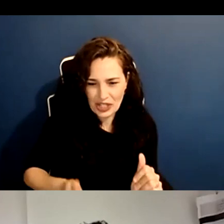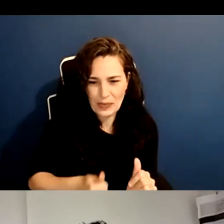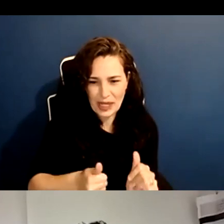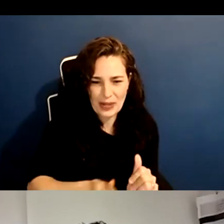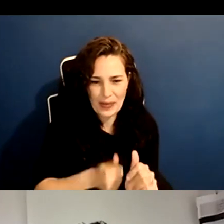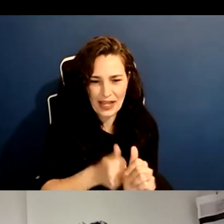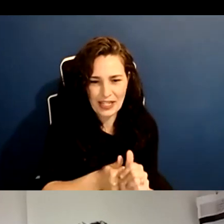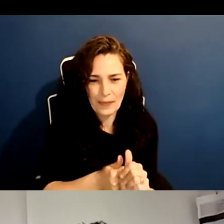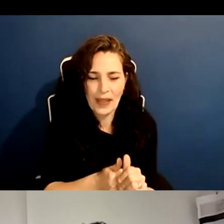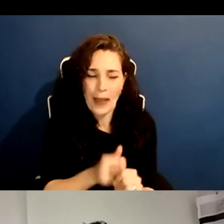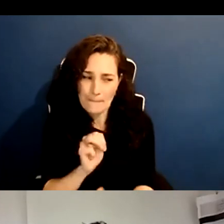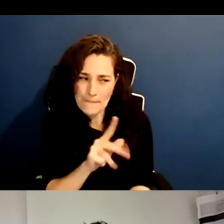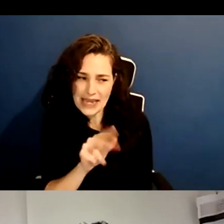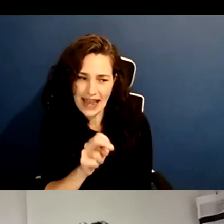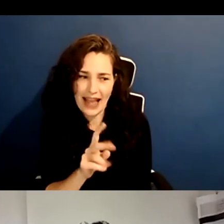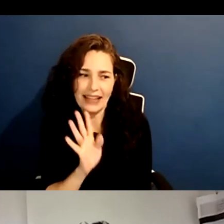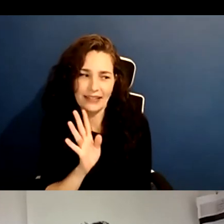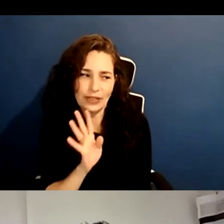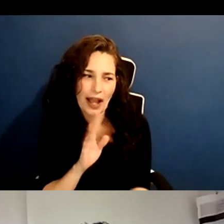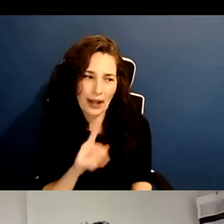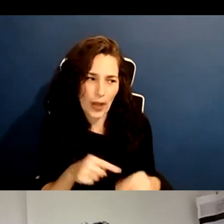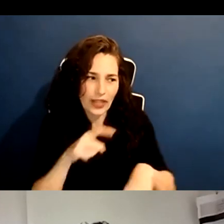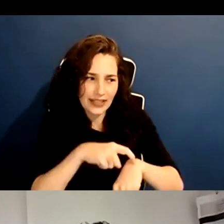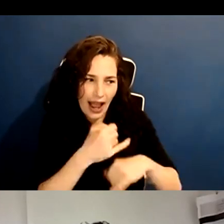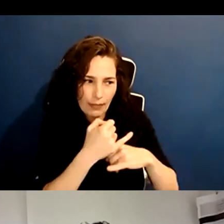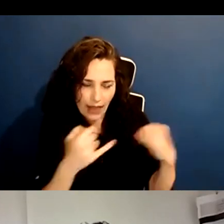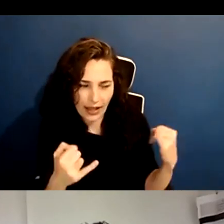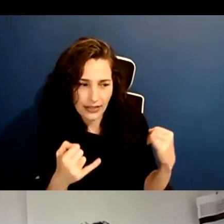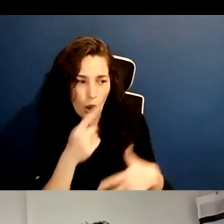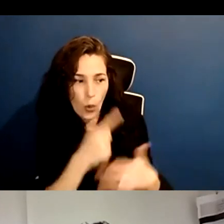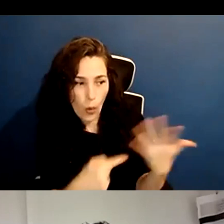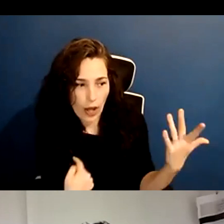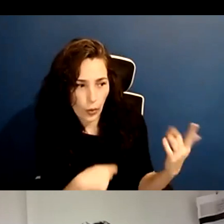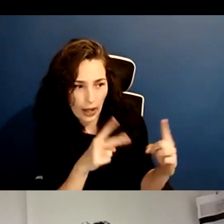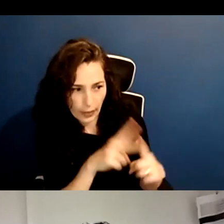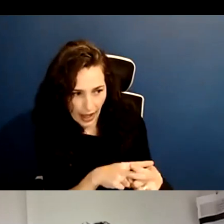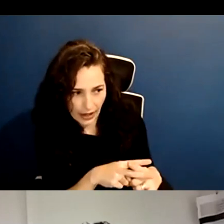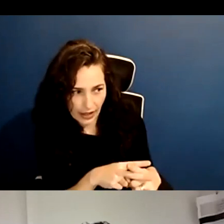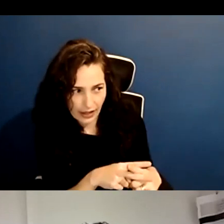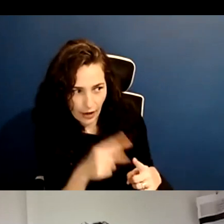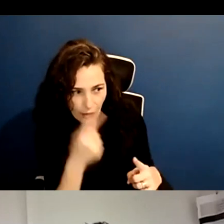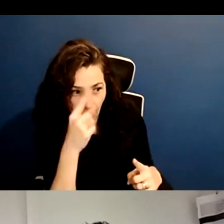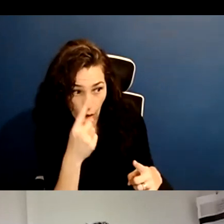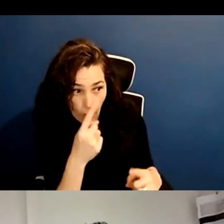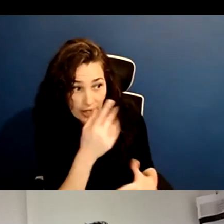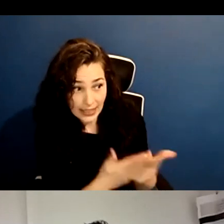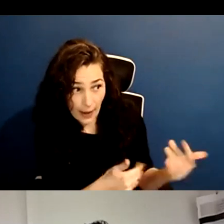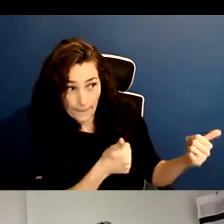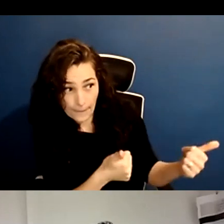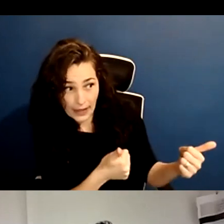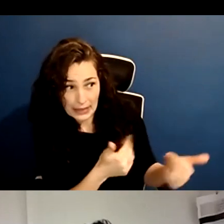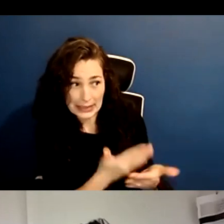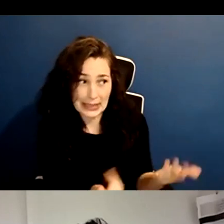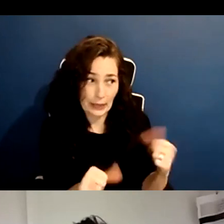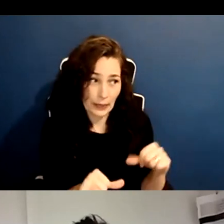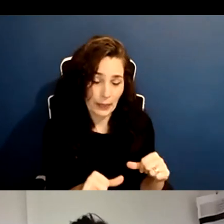what we applied for, what we didn't get, what, you know, and how kind of it's all coming together now at the very last minute, I think.